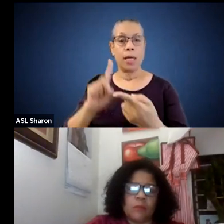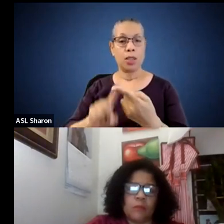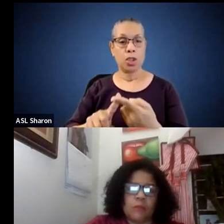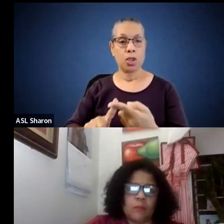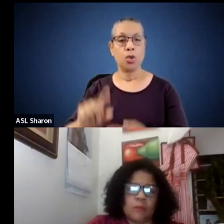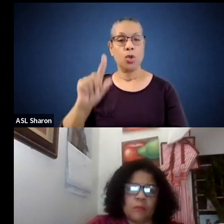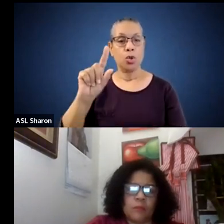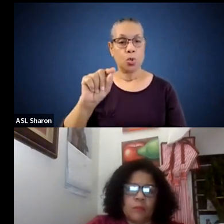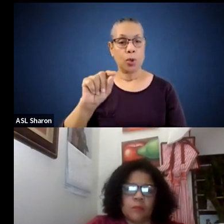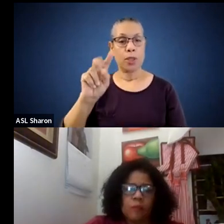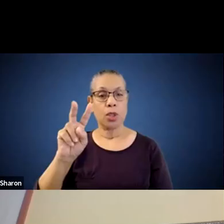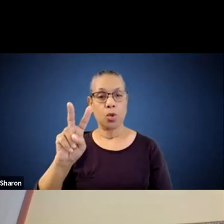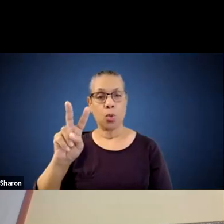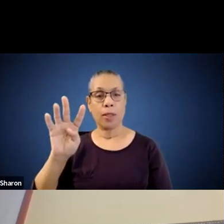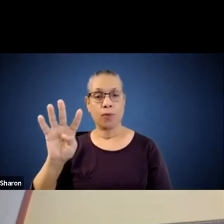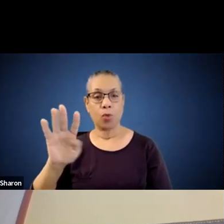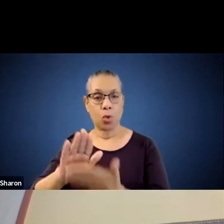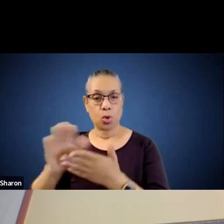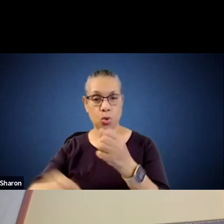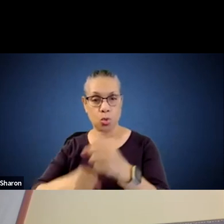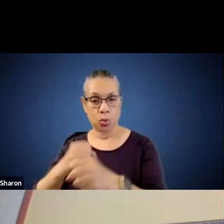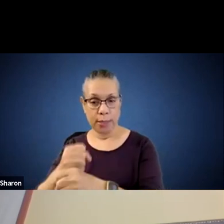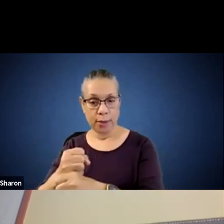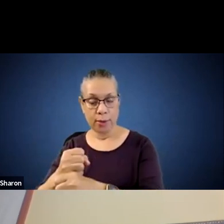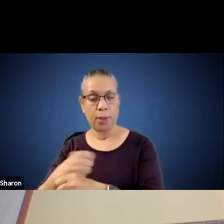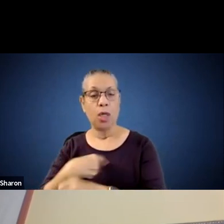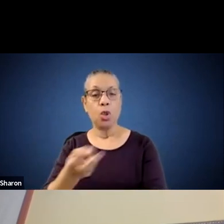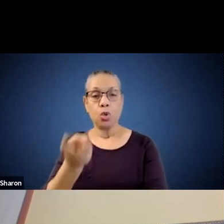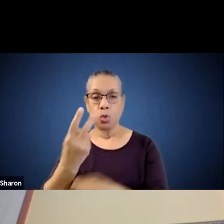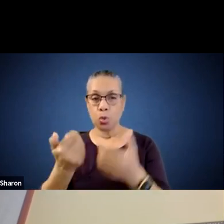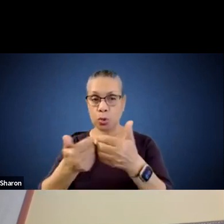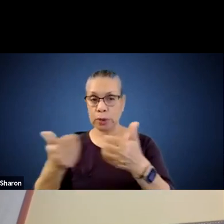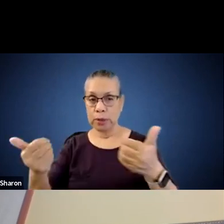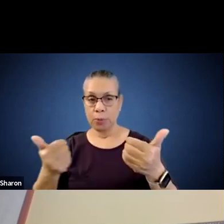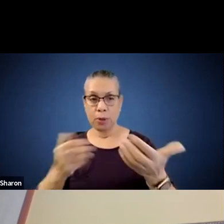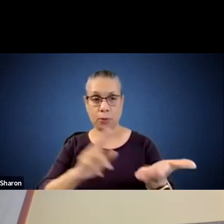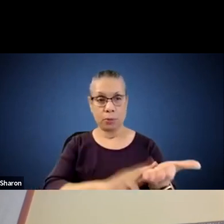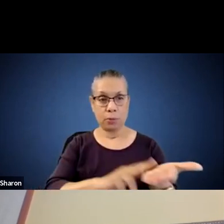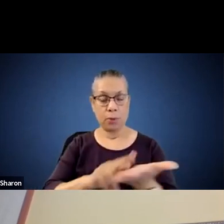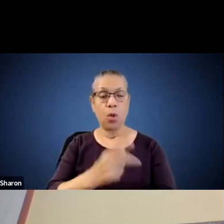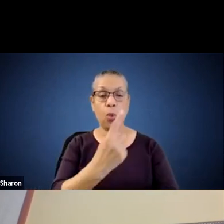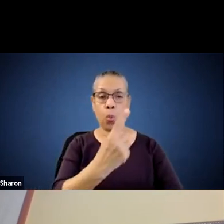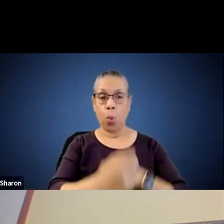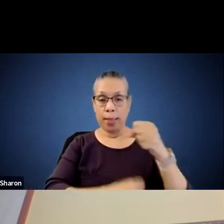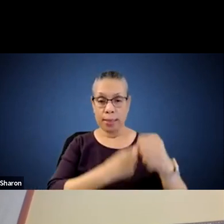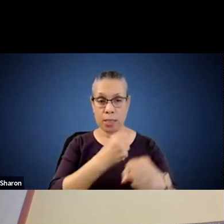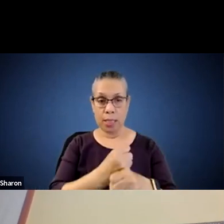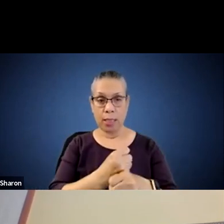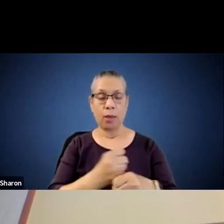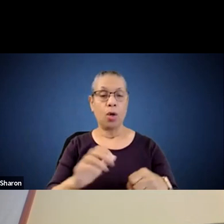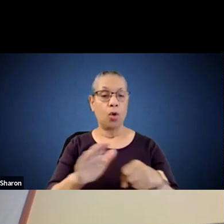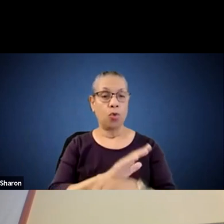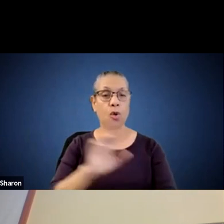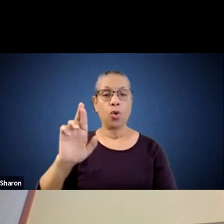2023-24 school year uh it's actually two separate agreements The First Agreement is a one-year uh fully